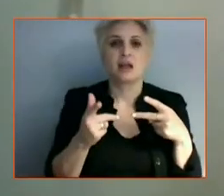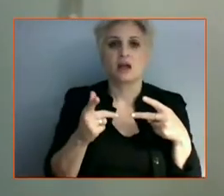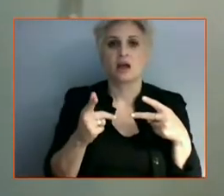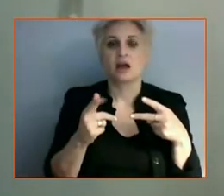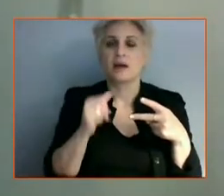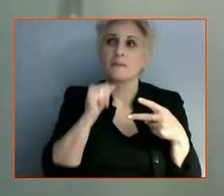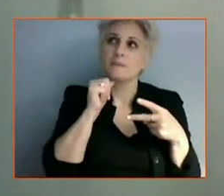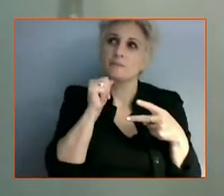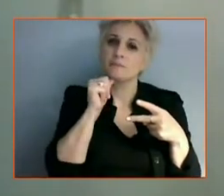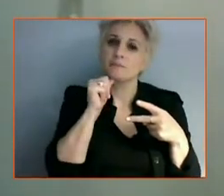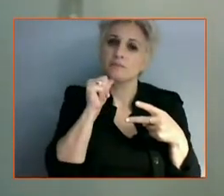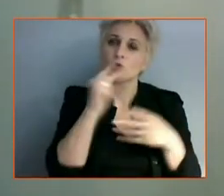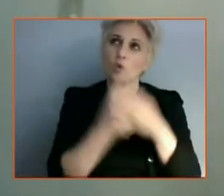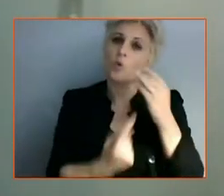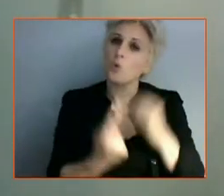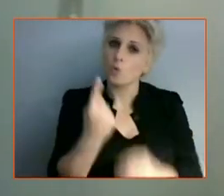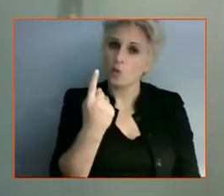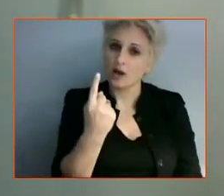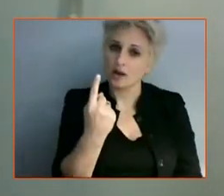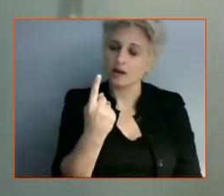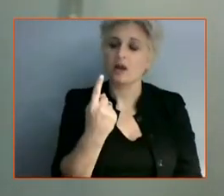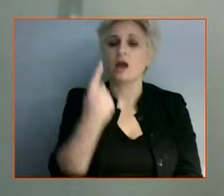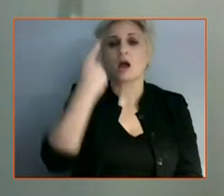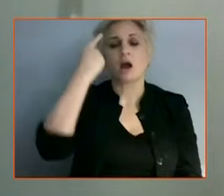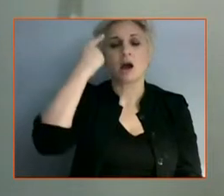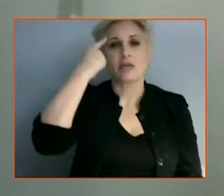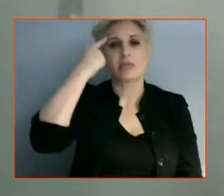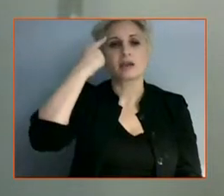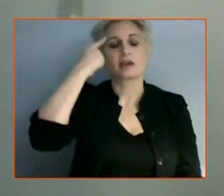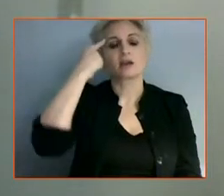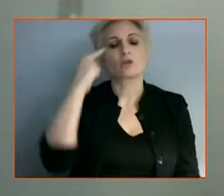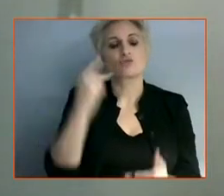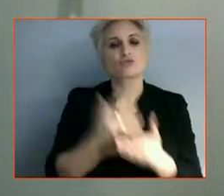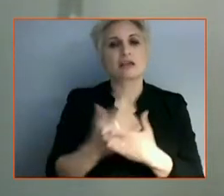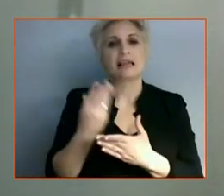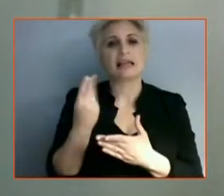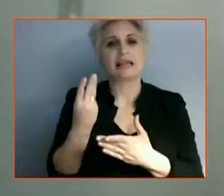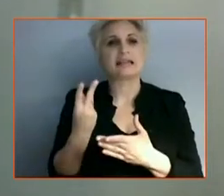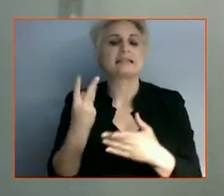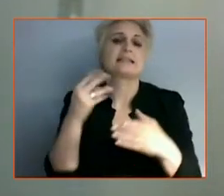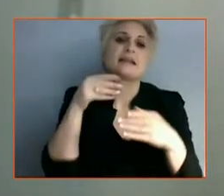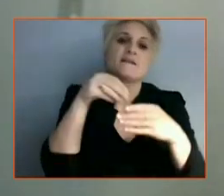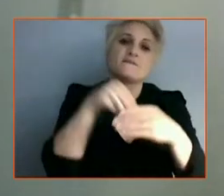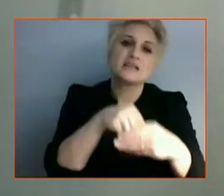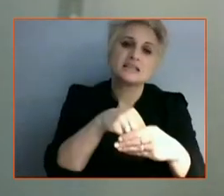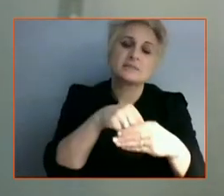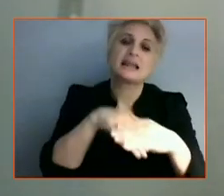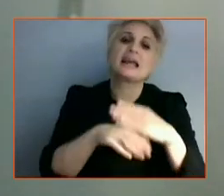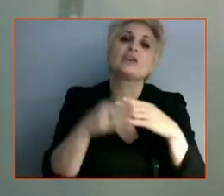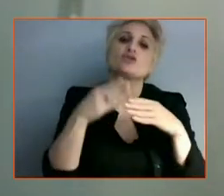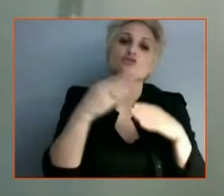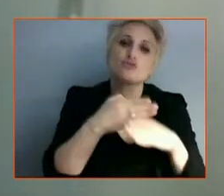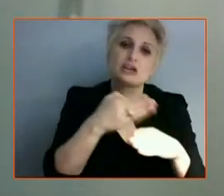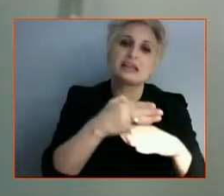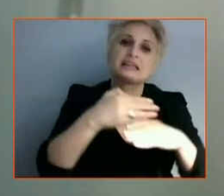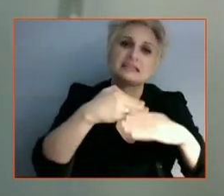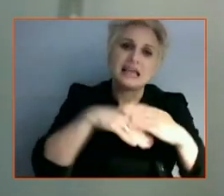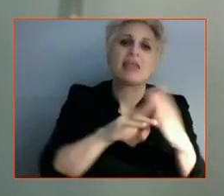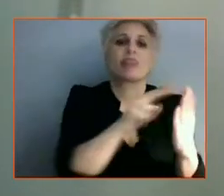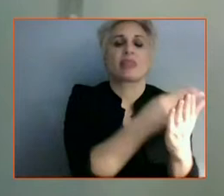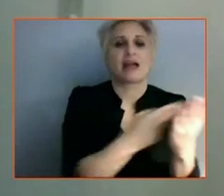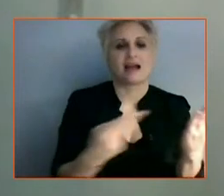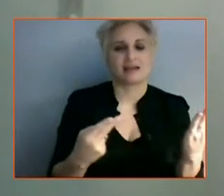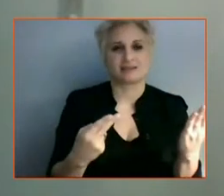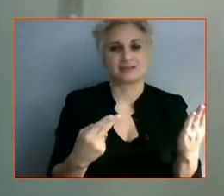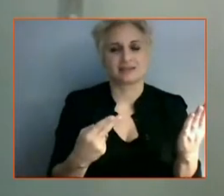that I think is transformational, it's the investment in careers in the arts, letting our communities